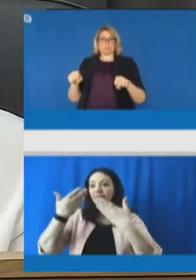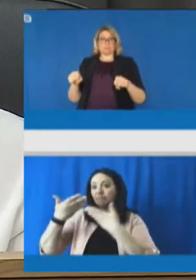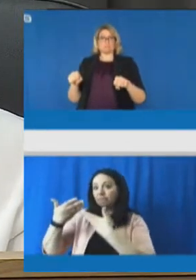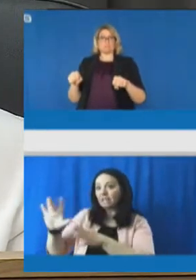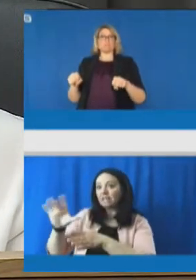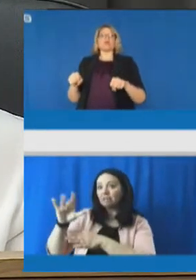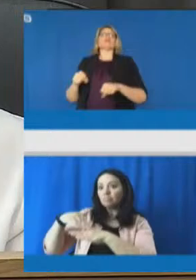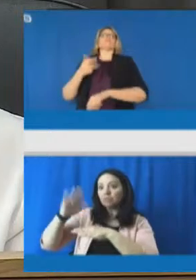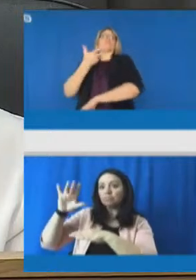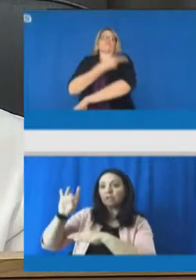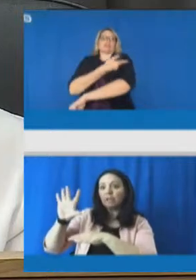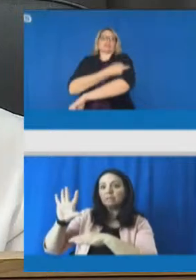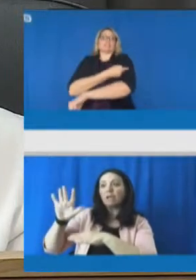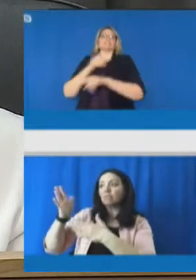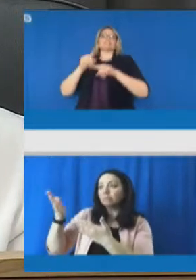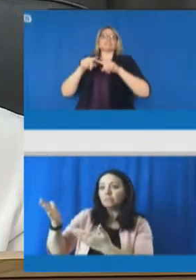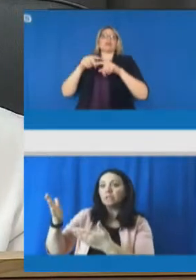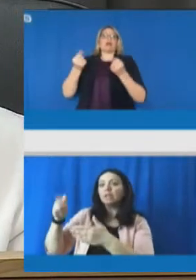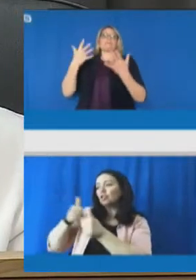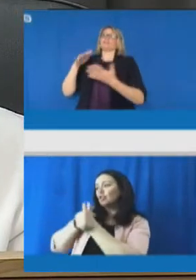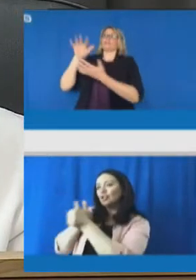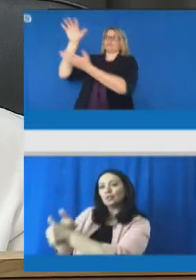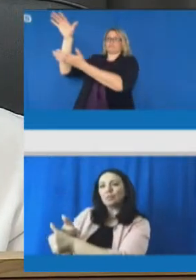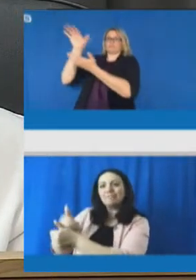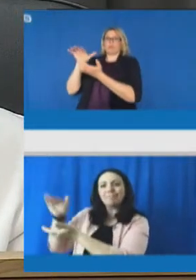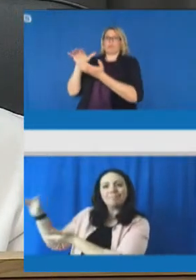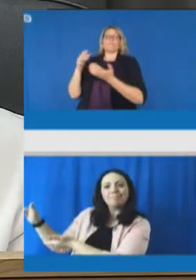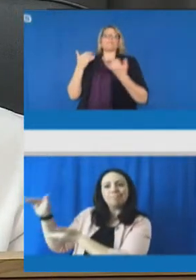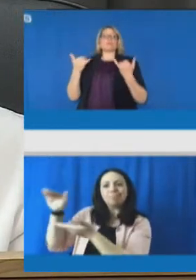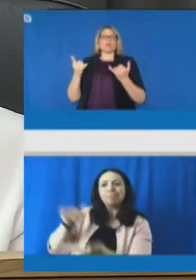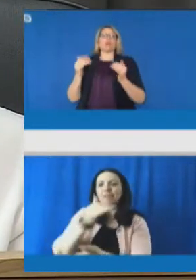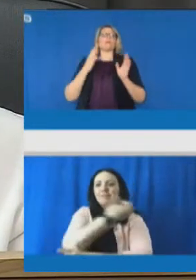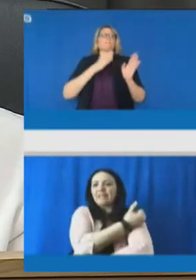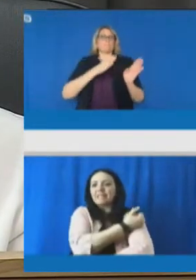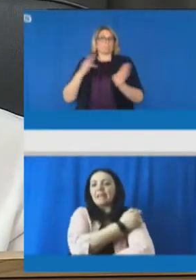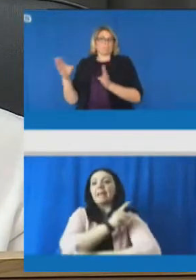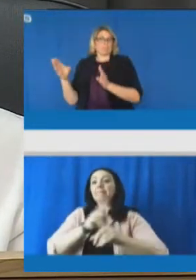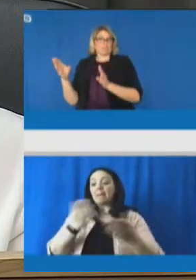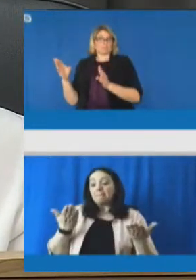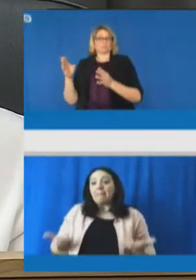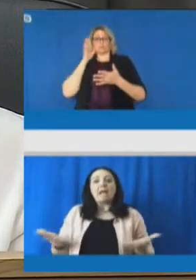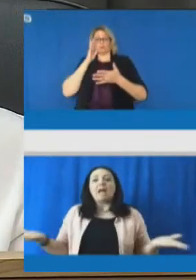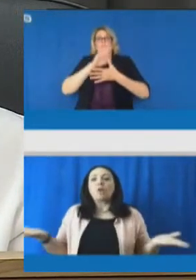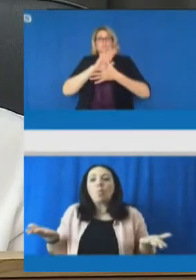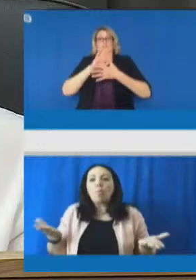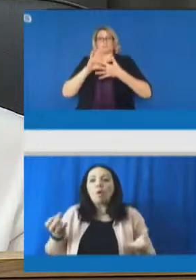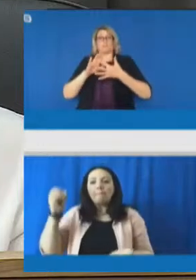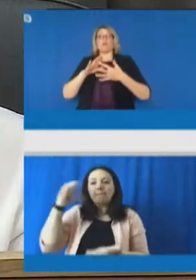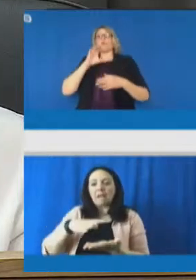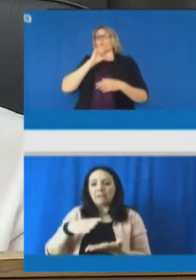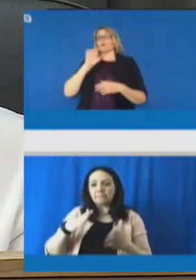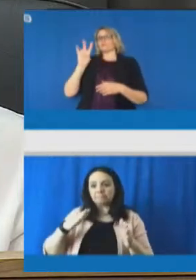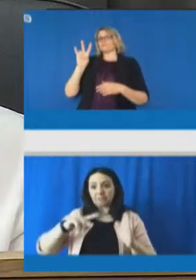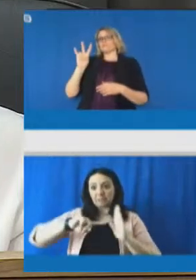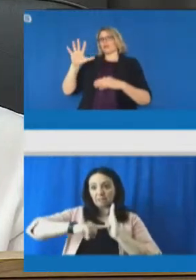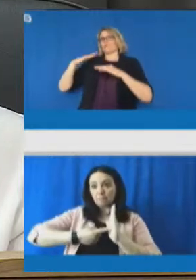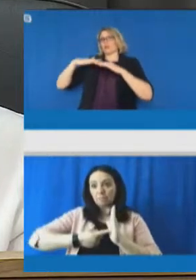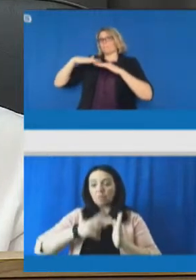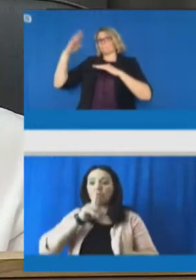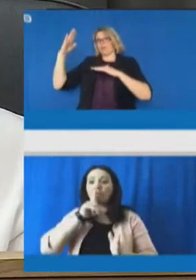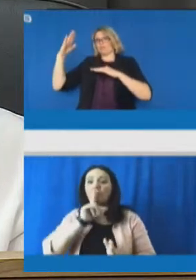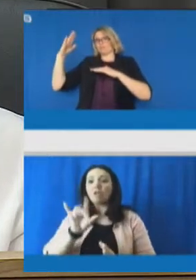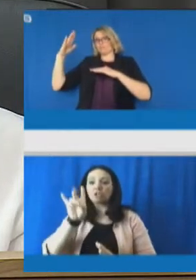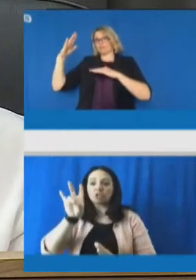rotational workers and their families by the virus, and have been able to do so by vaccinating rotational workers sooner in the updated